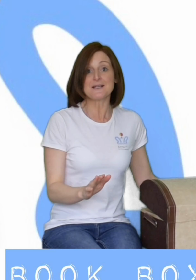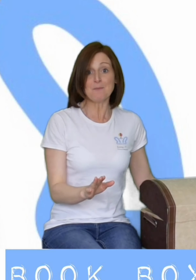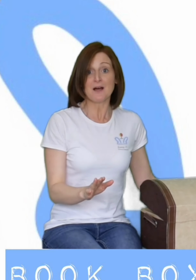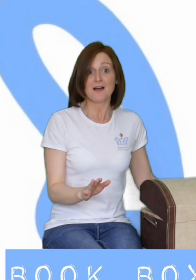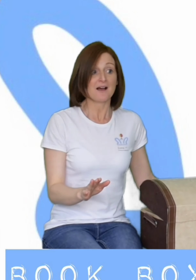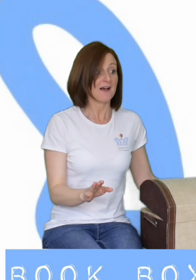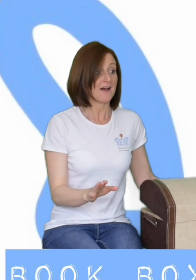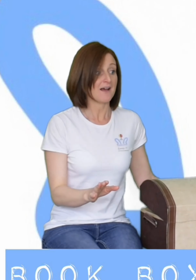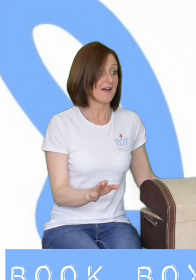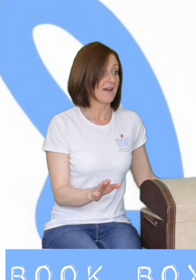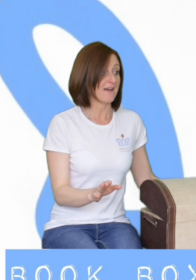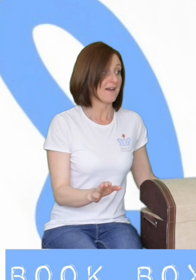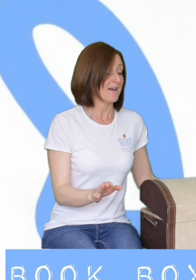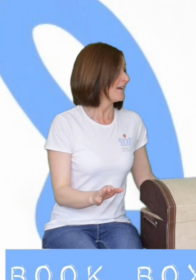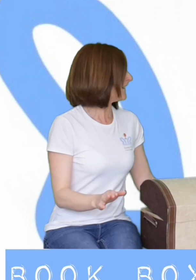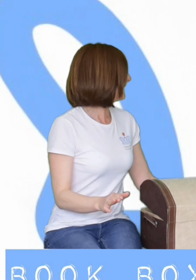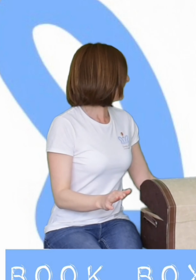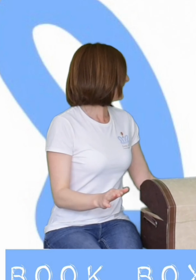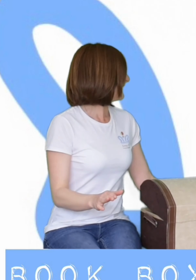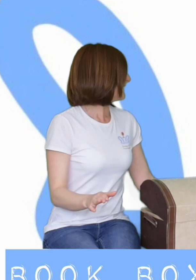Can you see him?